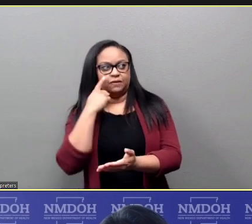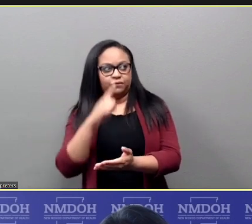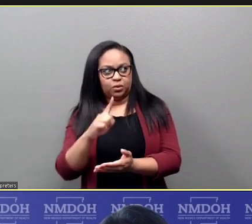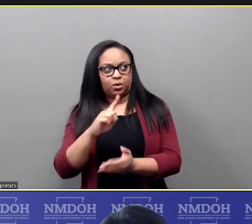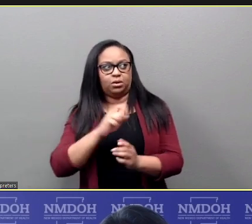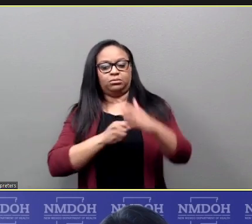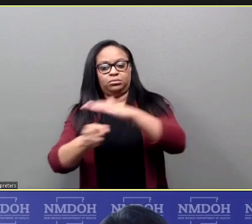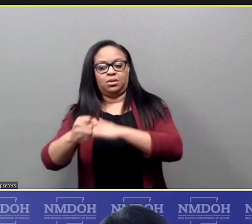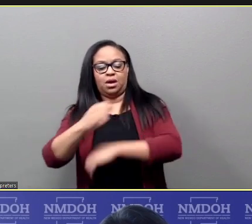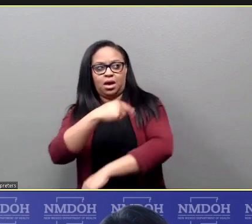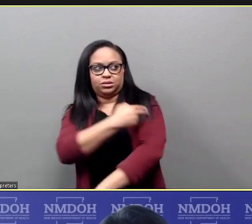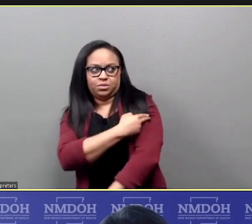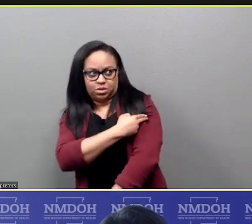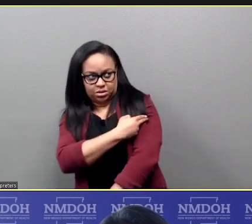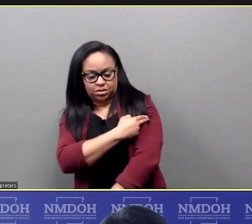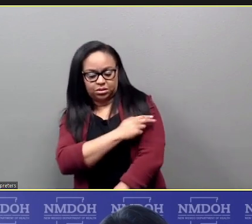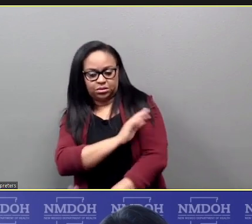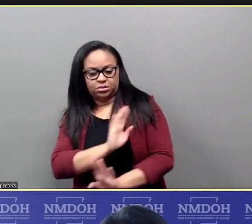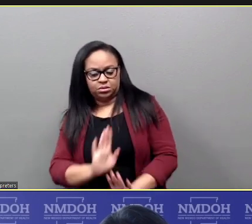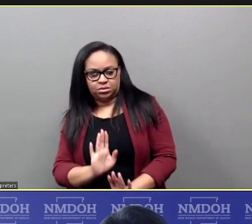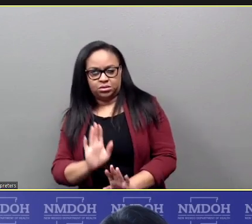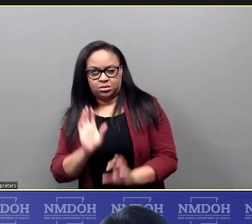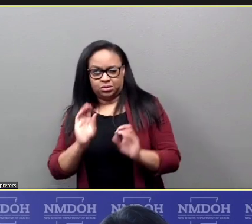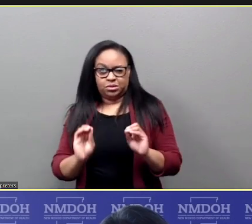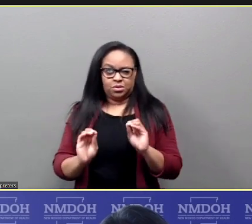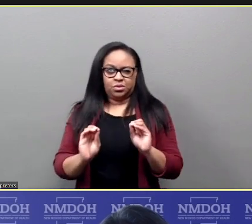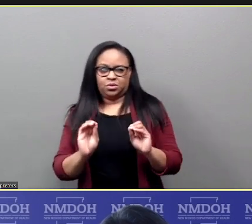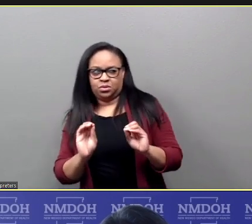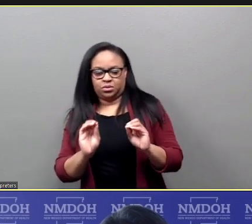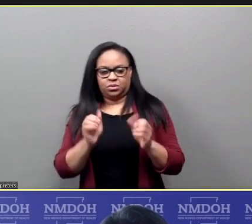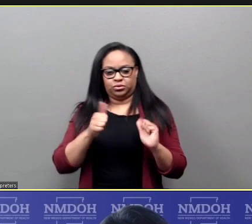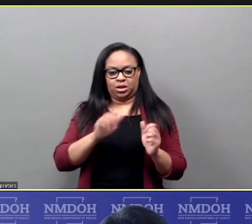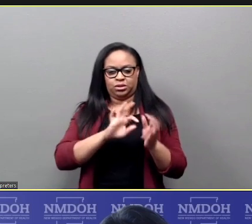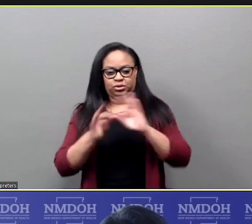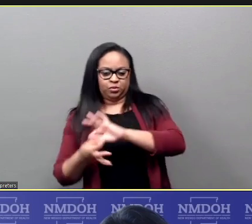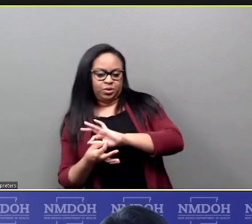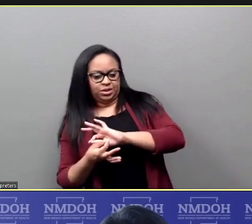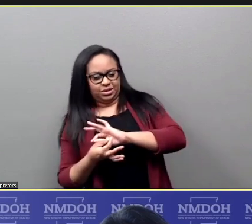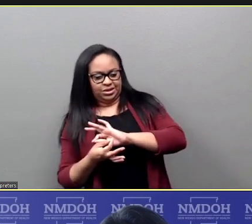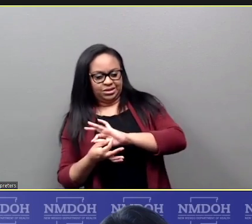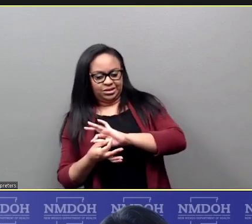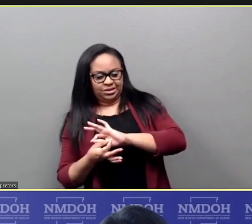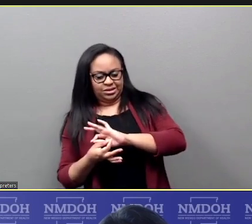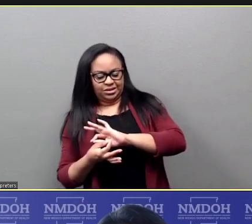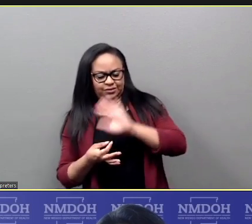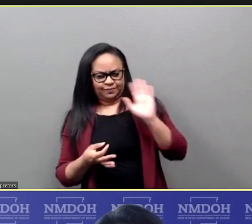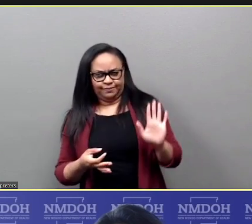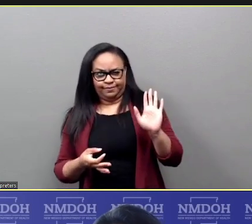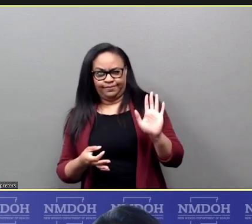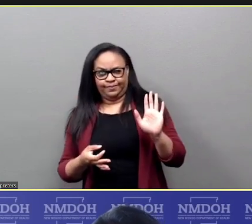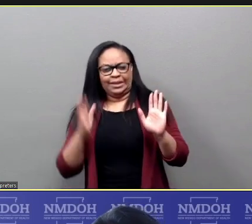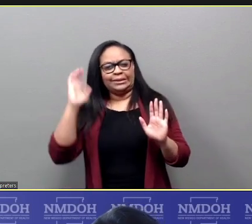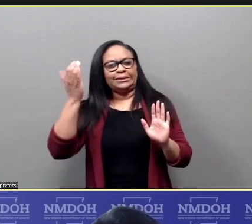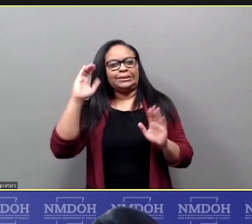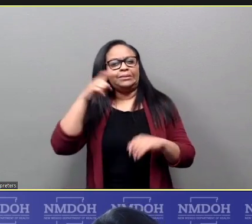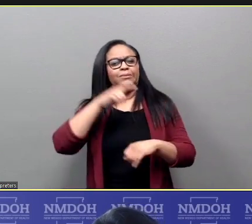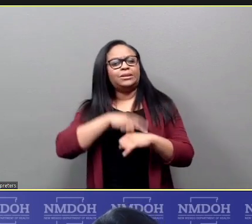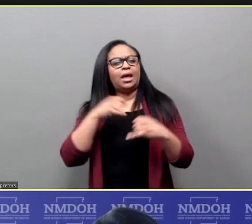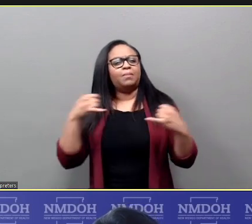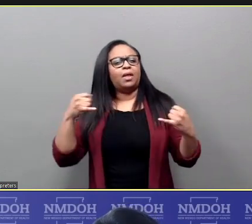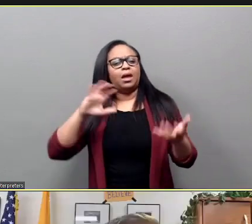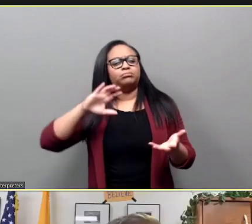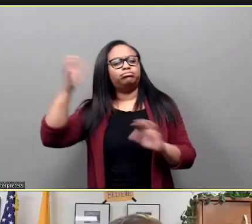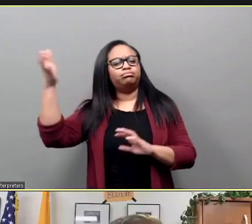New Mexicans are using these at-home tests, then they're waiting to get an accurate result. They're waiting to get a